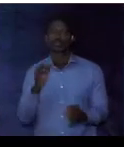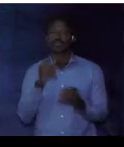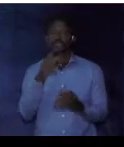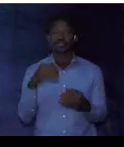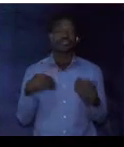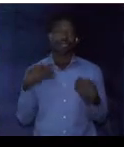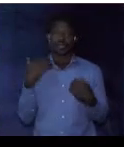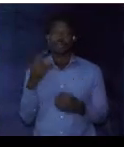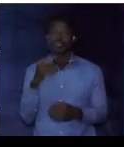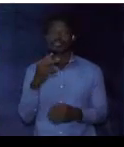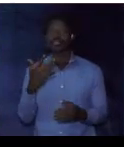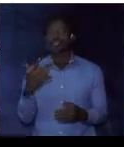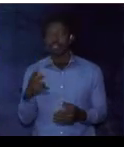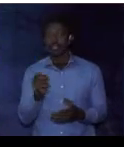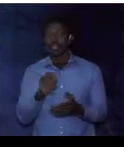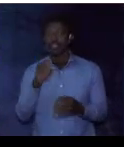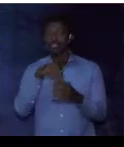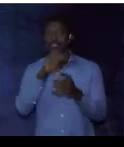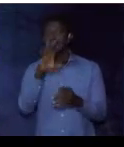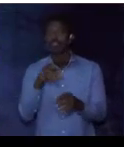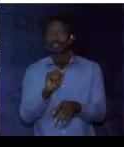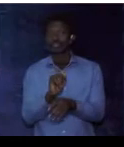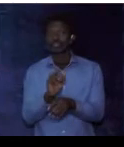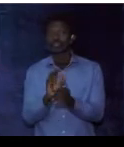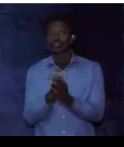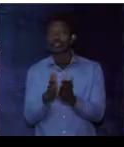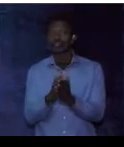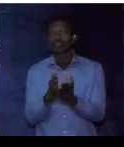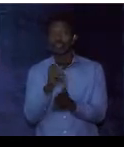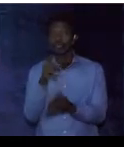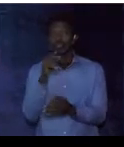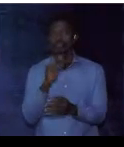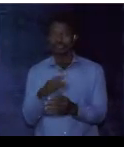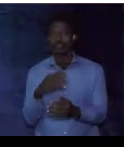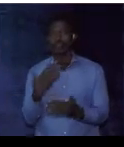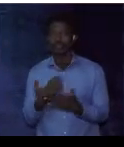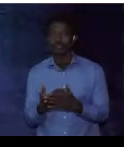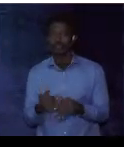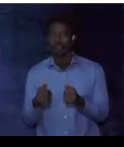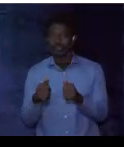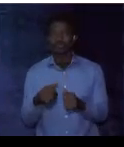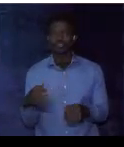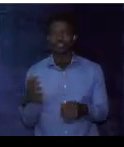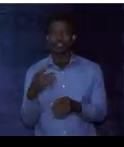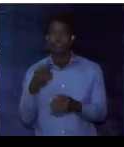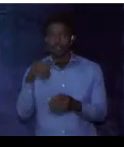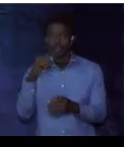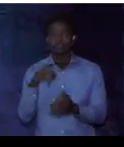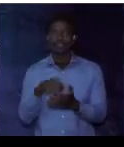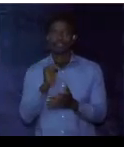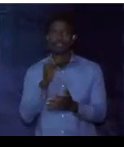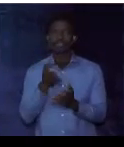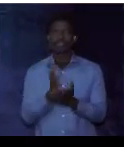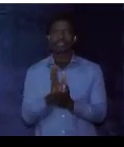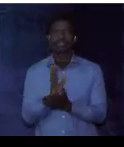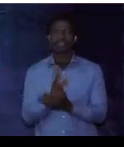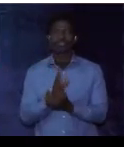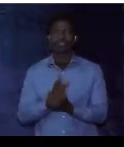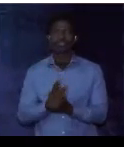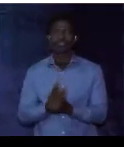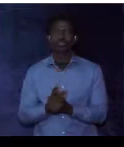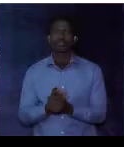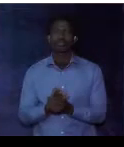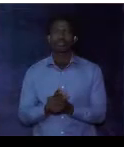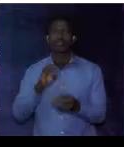conclusion. If you have the 3 written in your exercise book, then you are amazing. Take it. It is